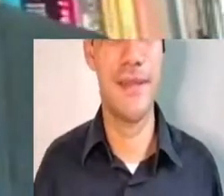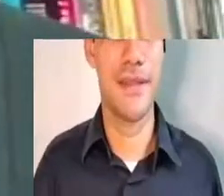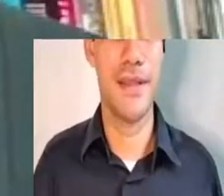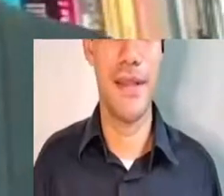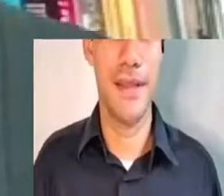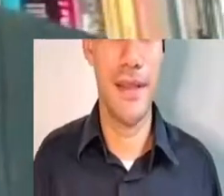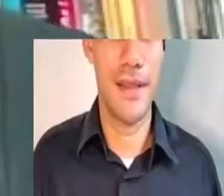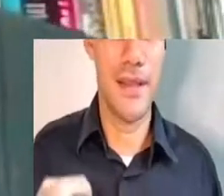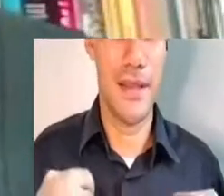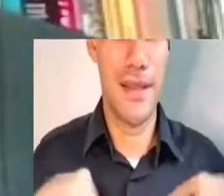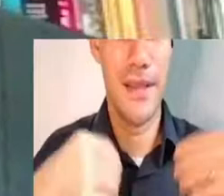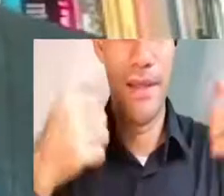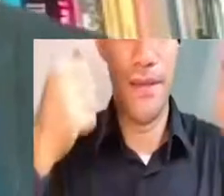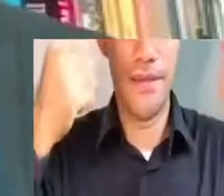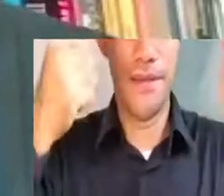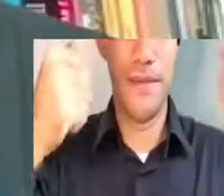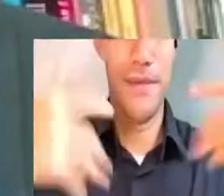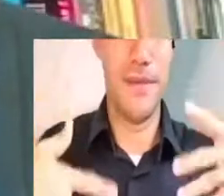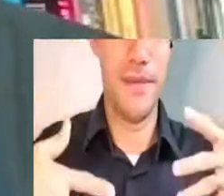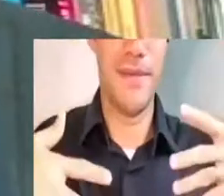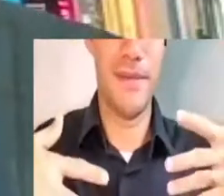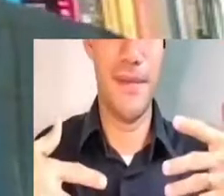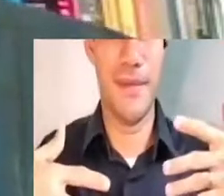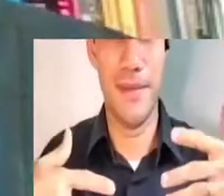I'm going to